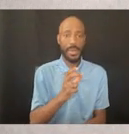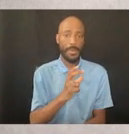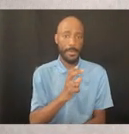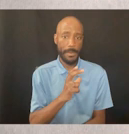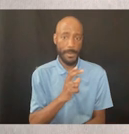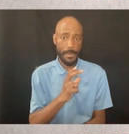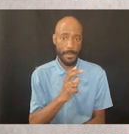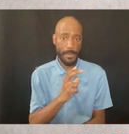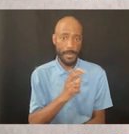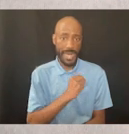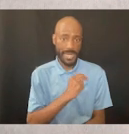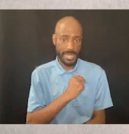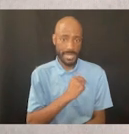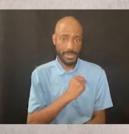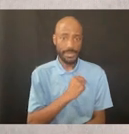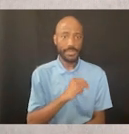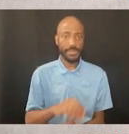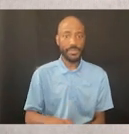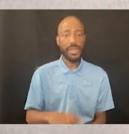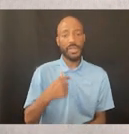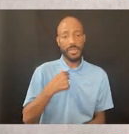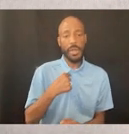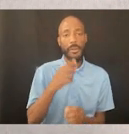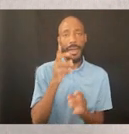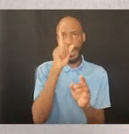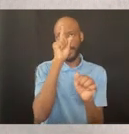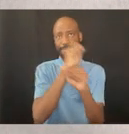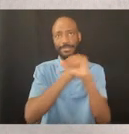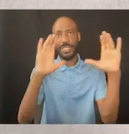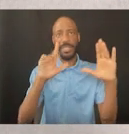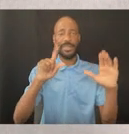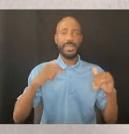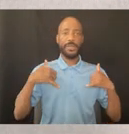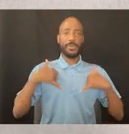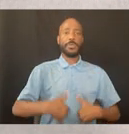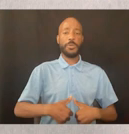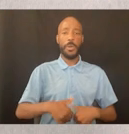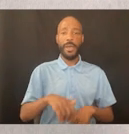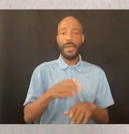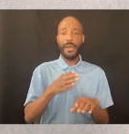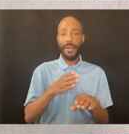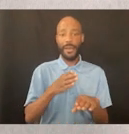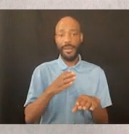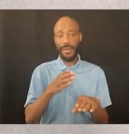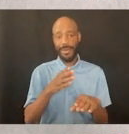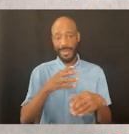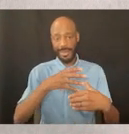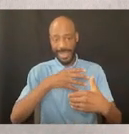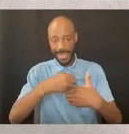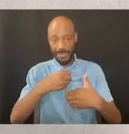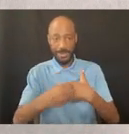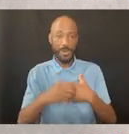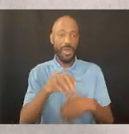I envisaged this suit after outdoor osmeridium protective